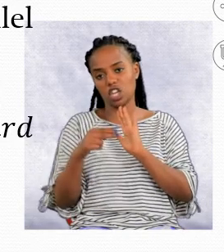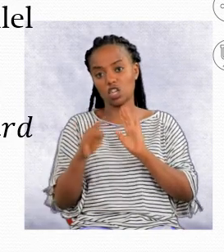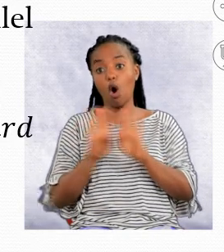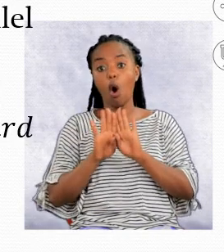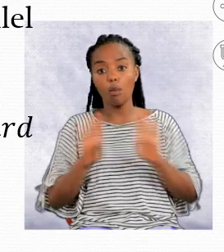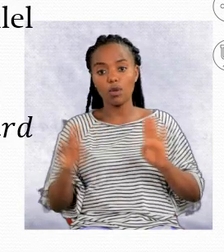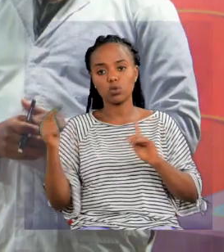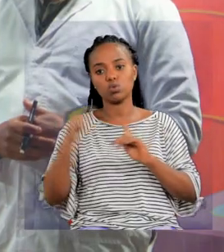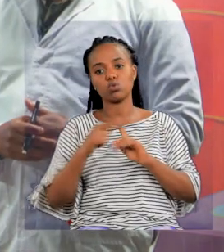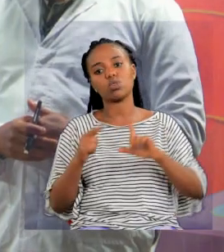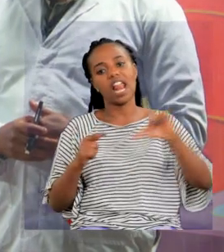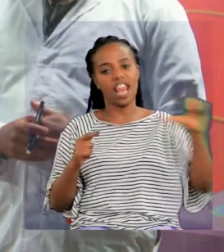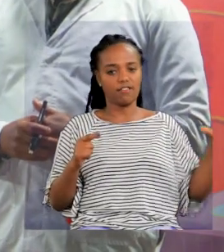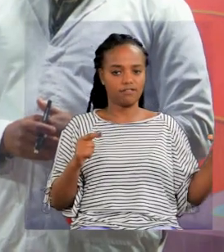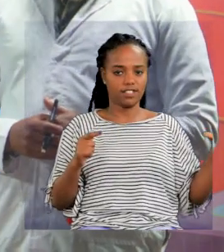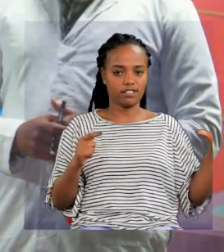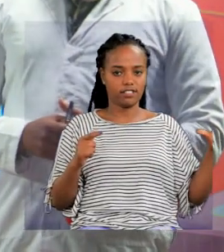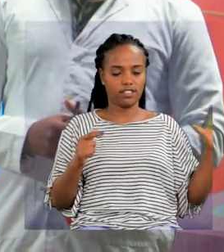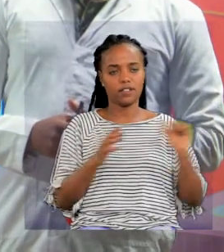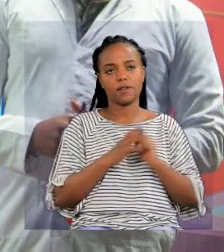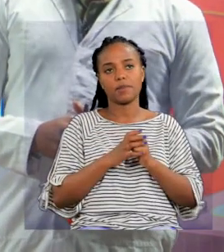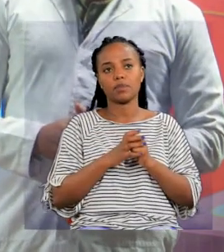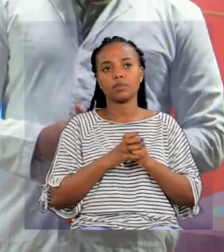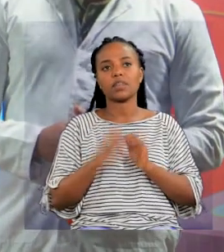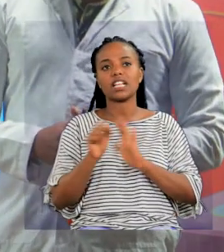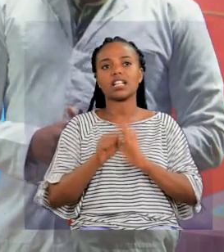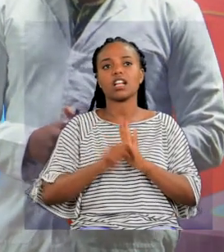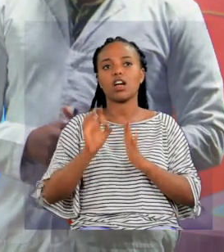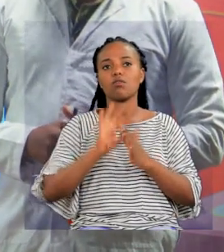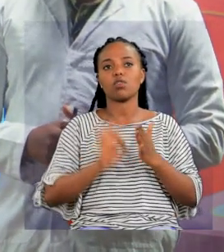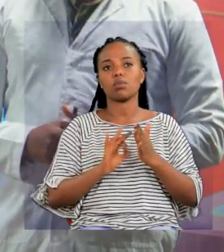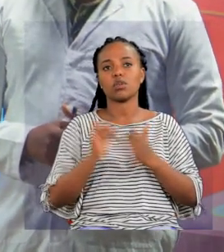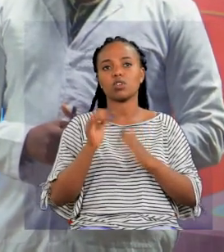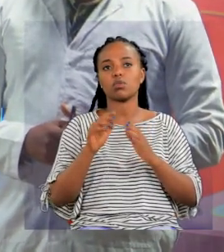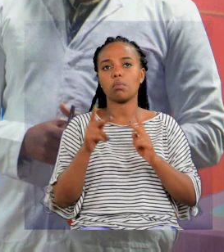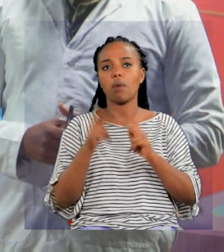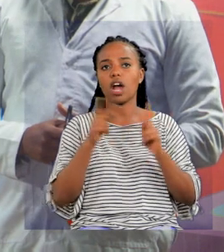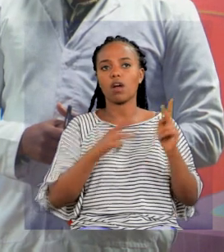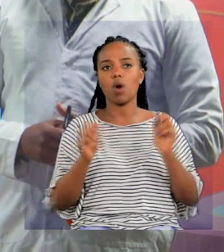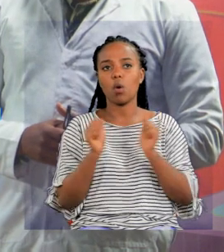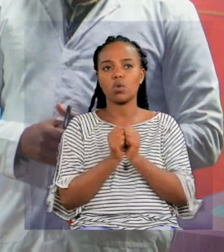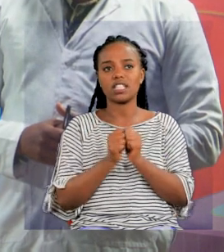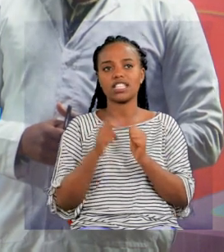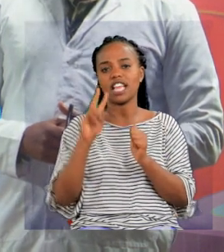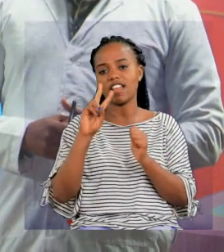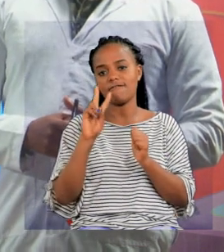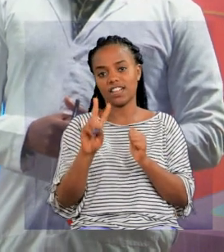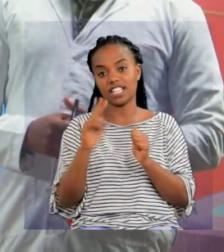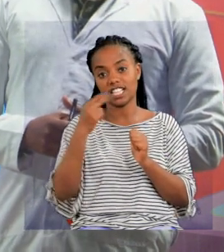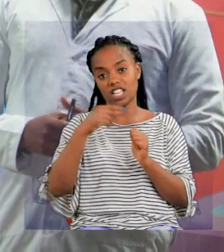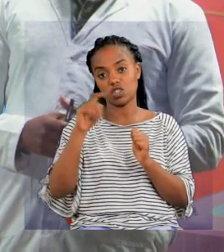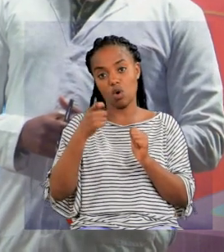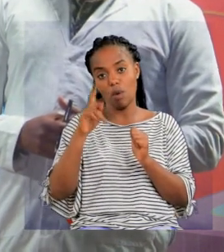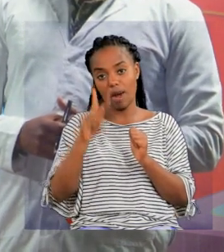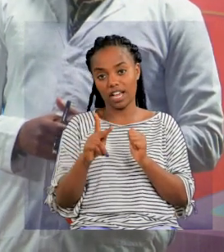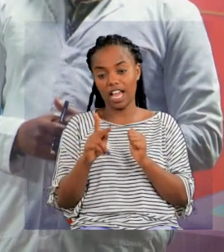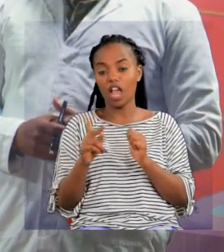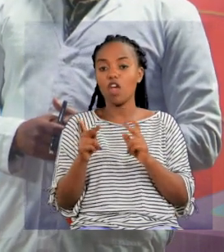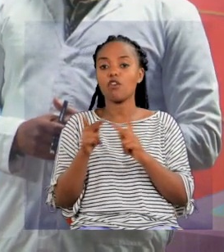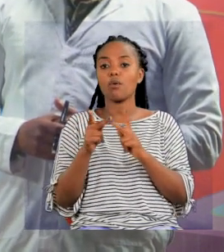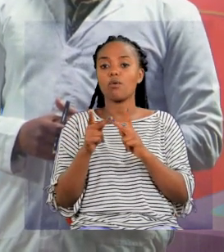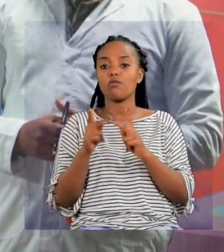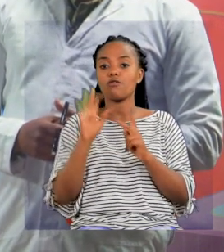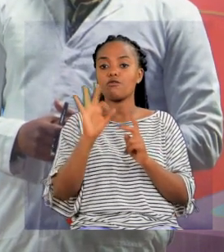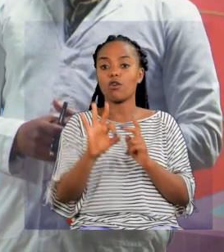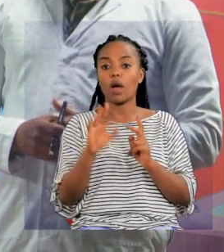it opens to the left. The standard form of equation of parabola with vertex h, k, focal length p and